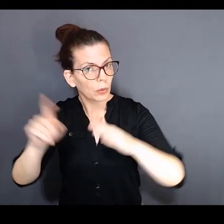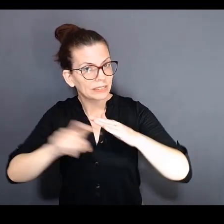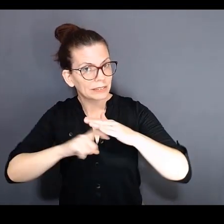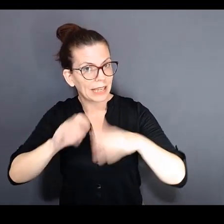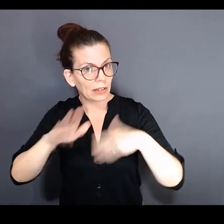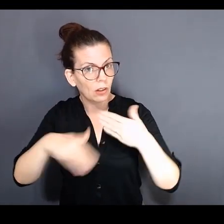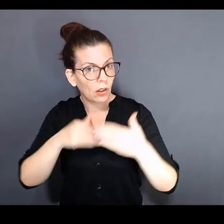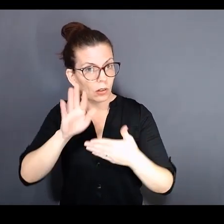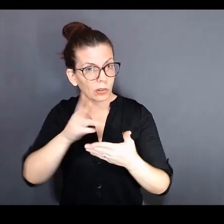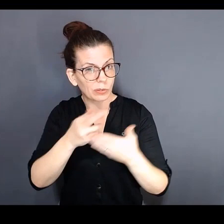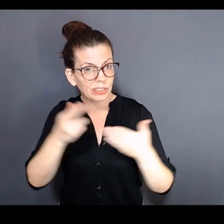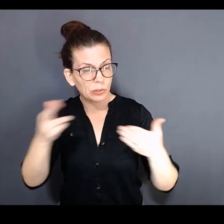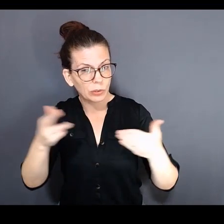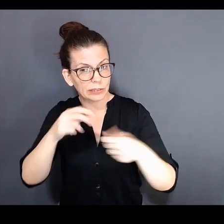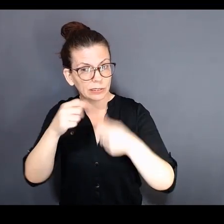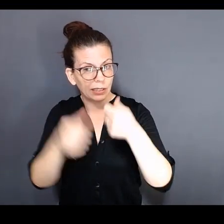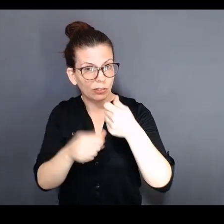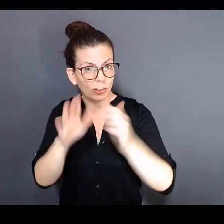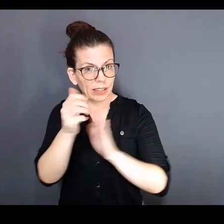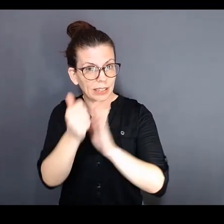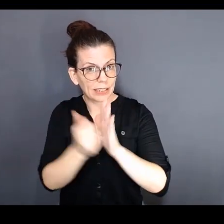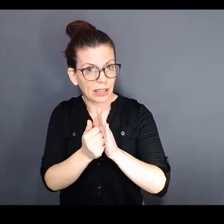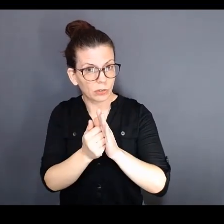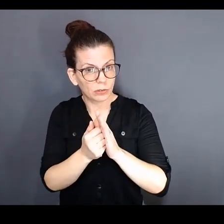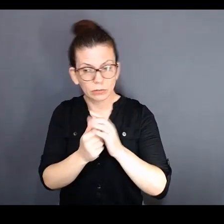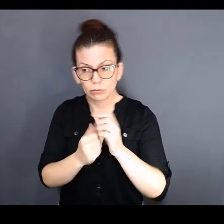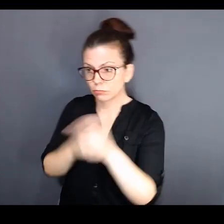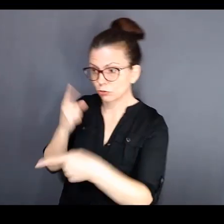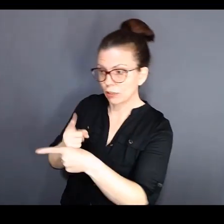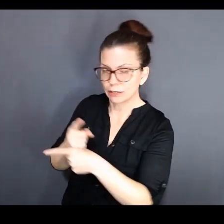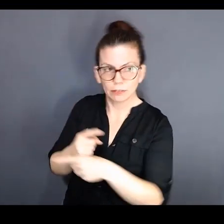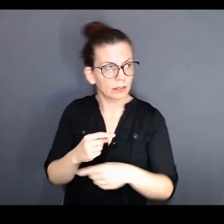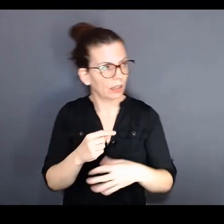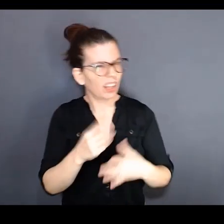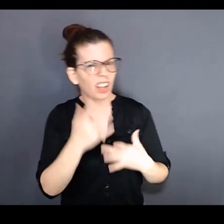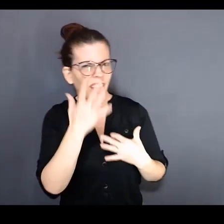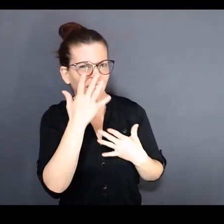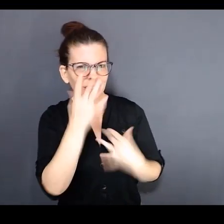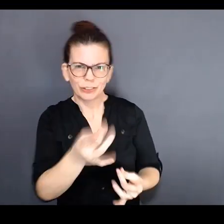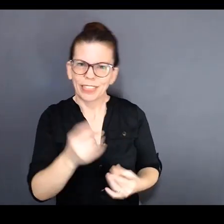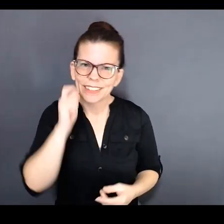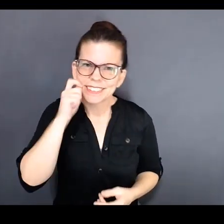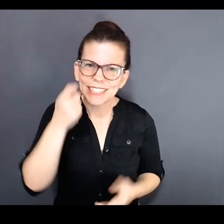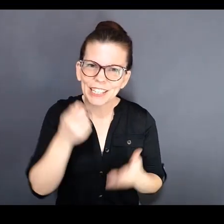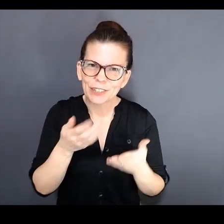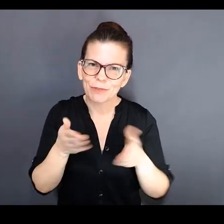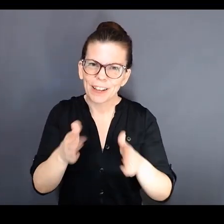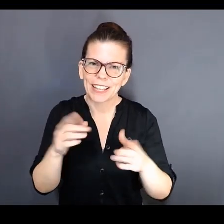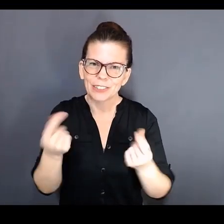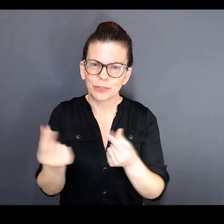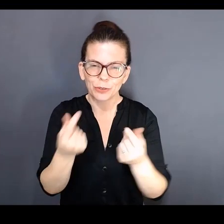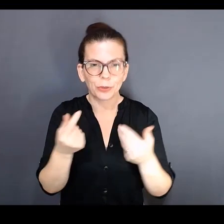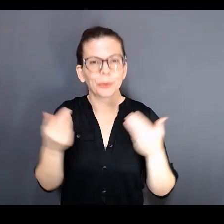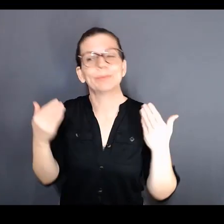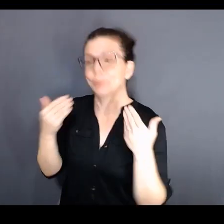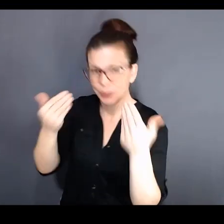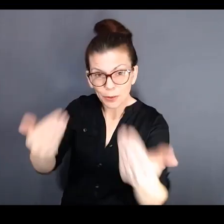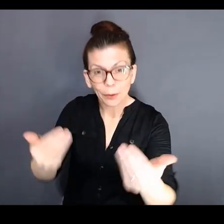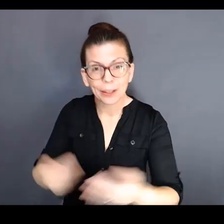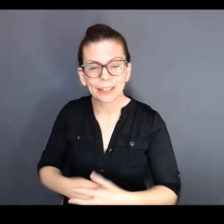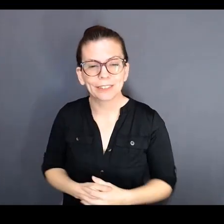will scan all of your resources in those accounts? Correct. Or interesting. That's a very neat way